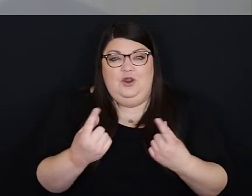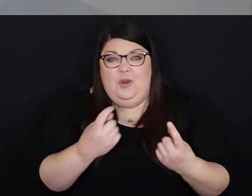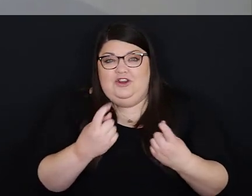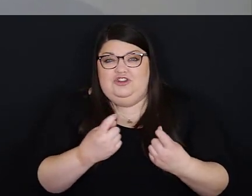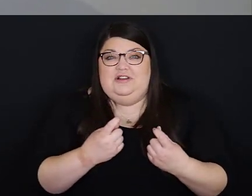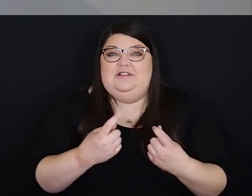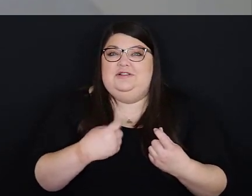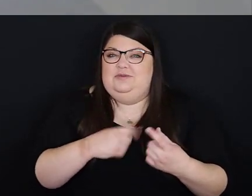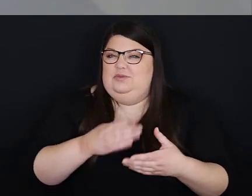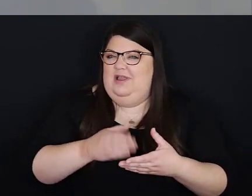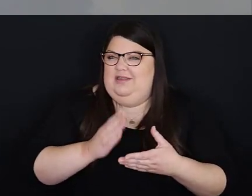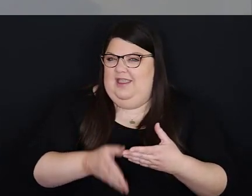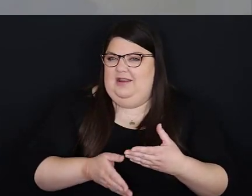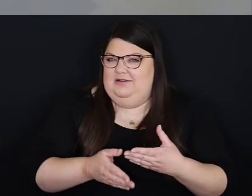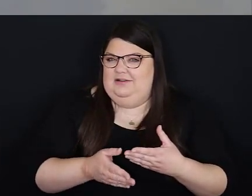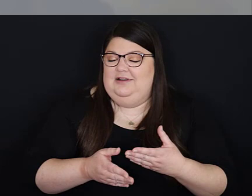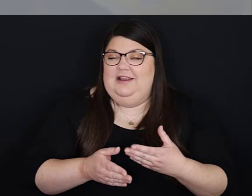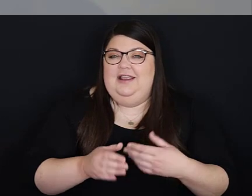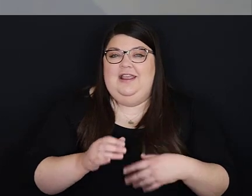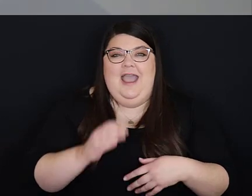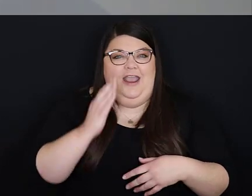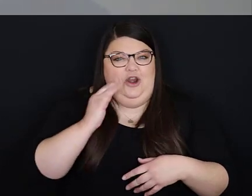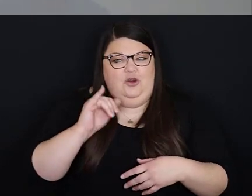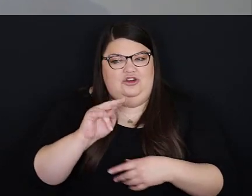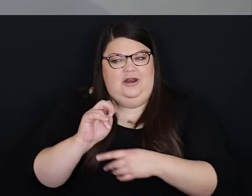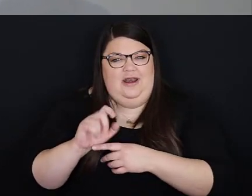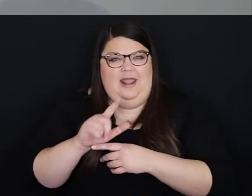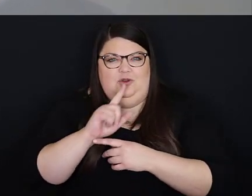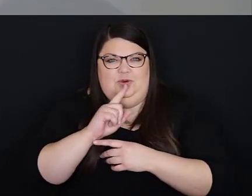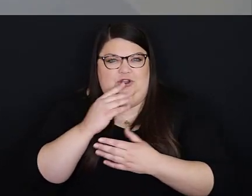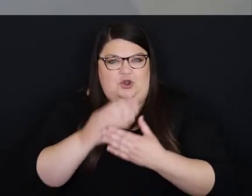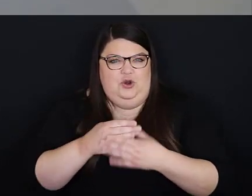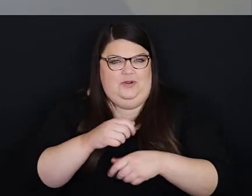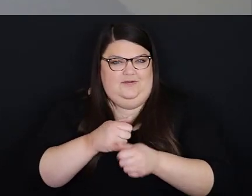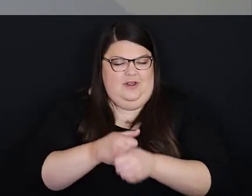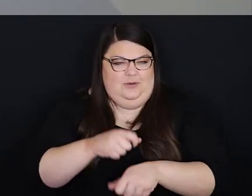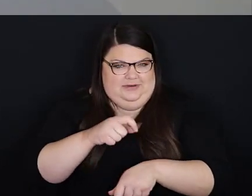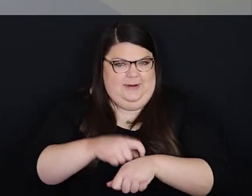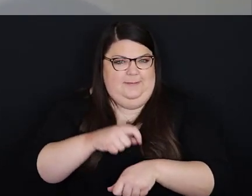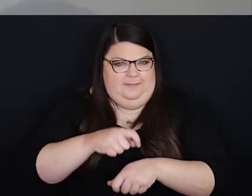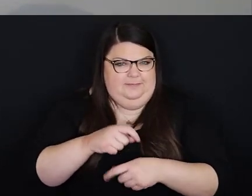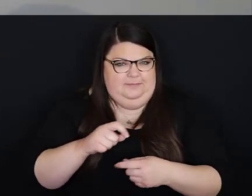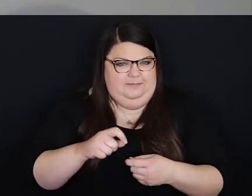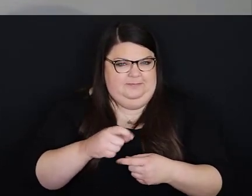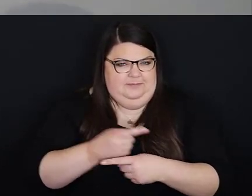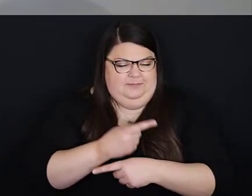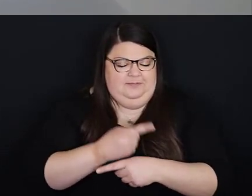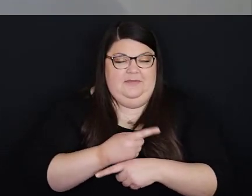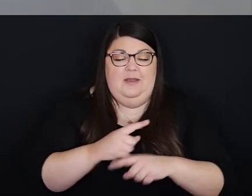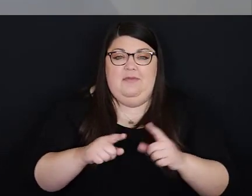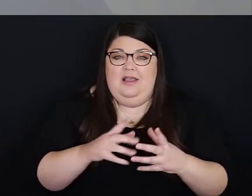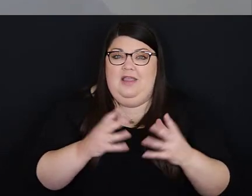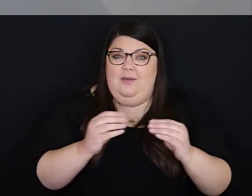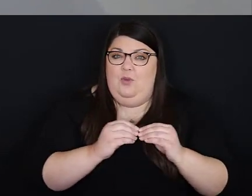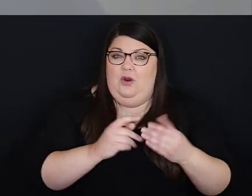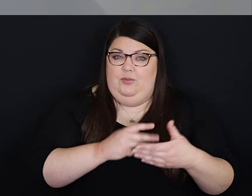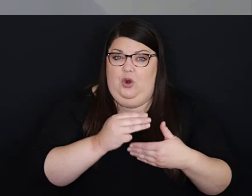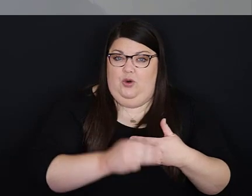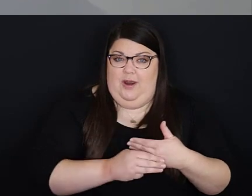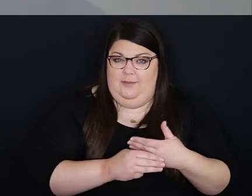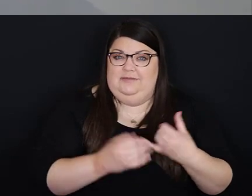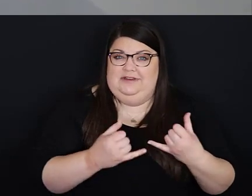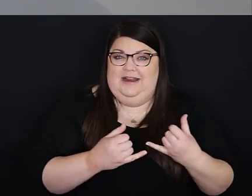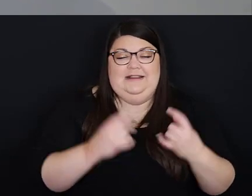we will try to accommodate you. I know Jenelle's a really good timekeeper. But there is a lot more programming to this day, the celebratory